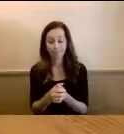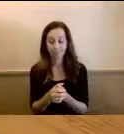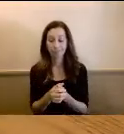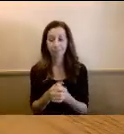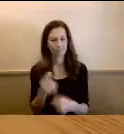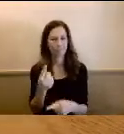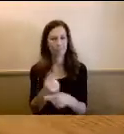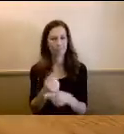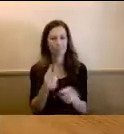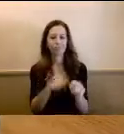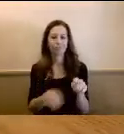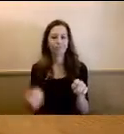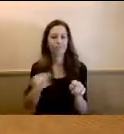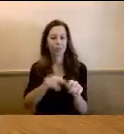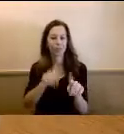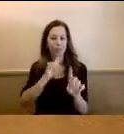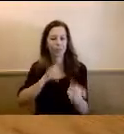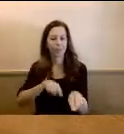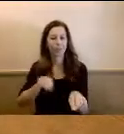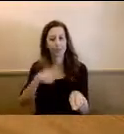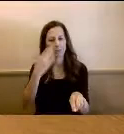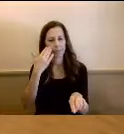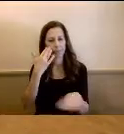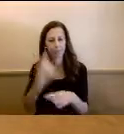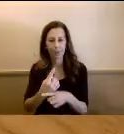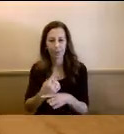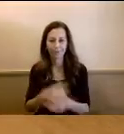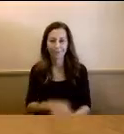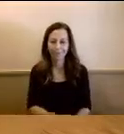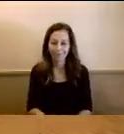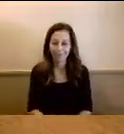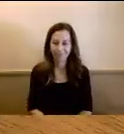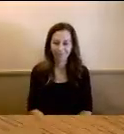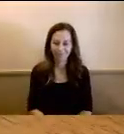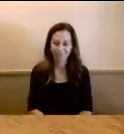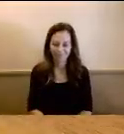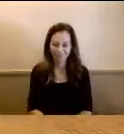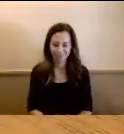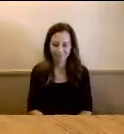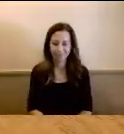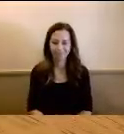right. Now we can circle that because we know it's correct.